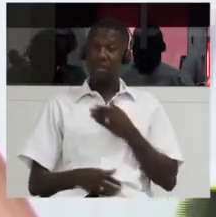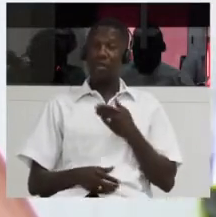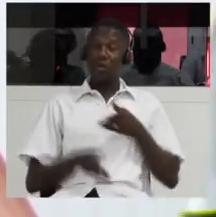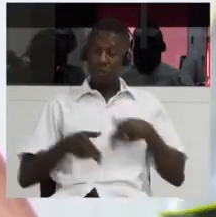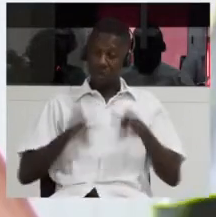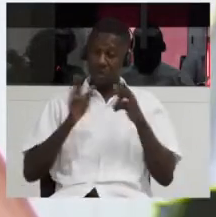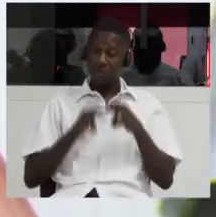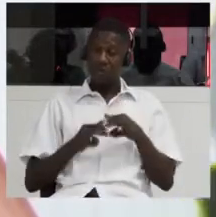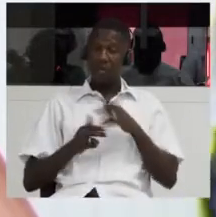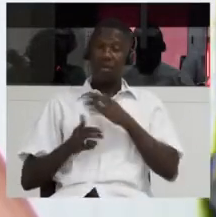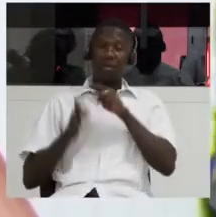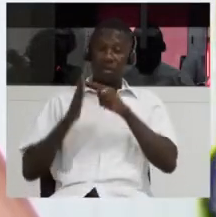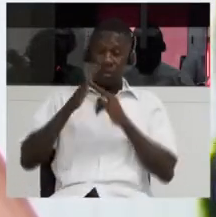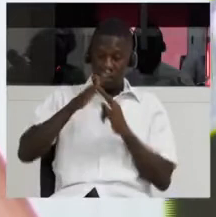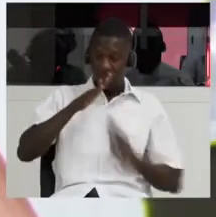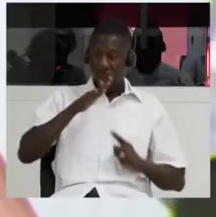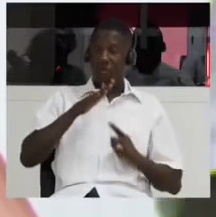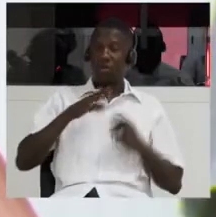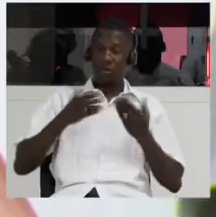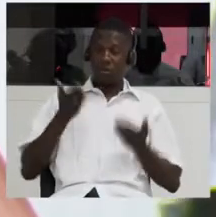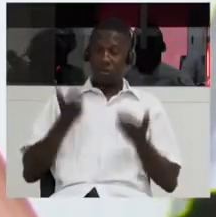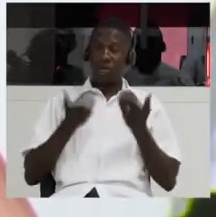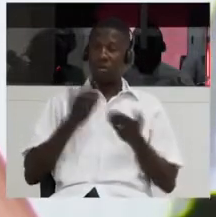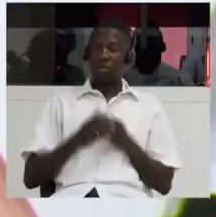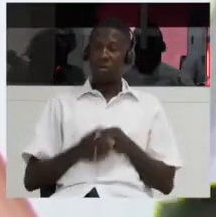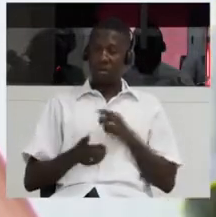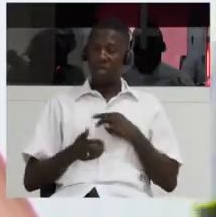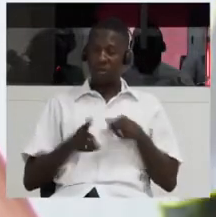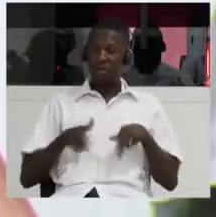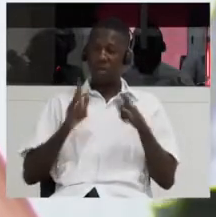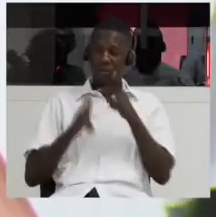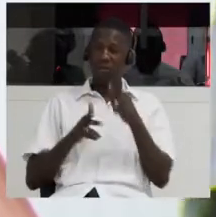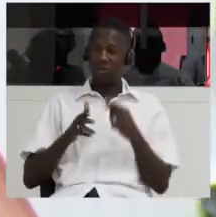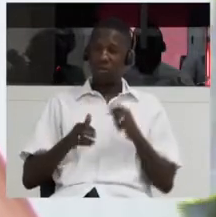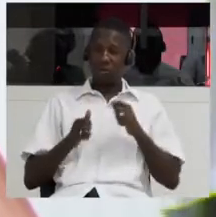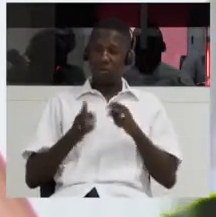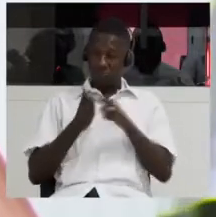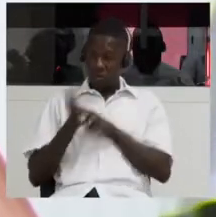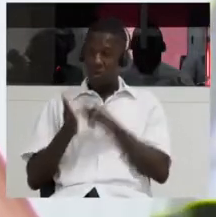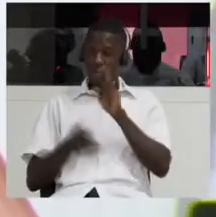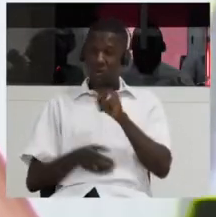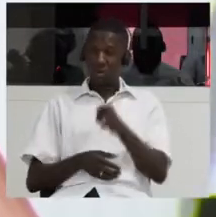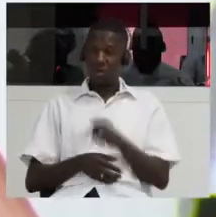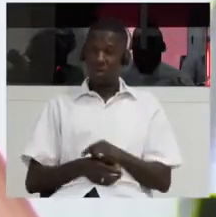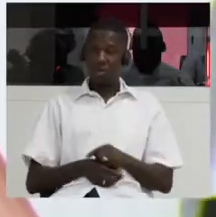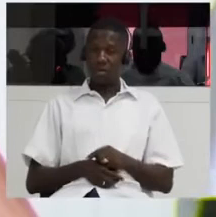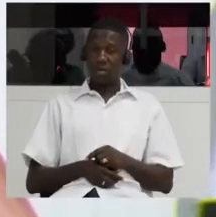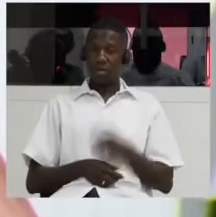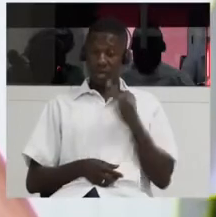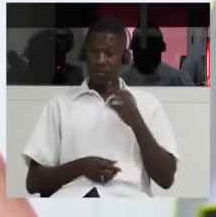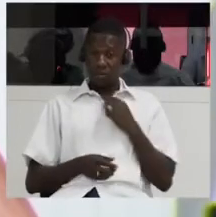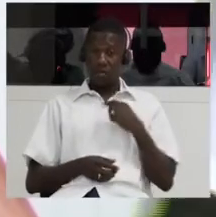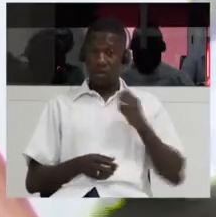the way you would normally do it? Yes. It's in fact a little more frightening to your opponents, isn't it? No, it can